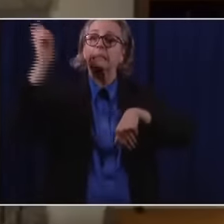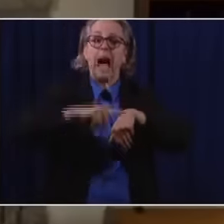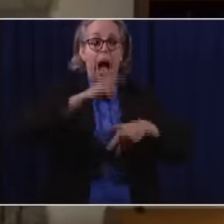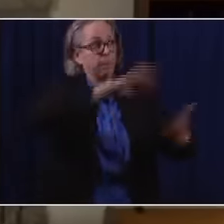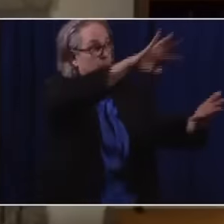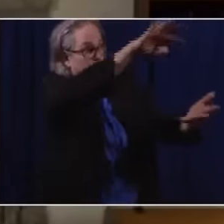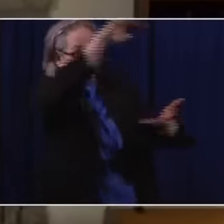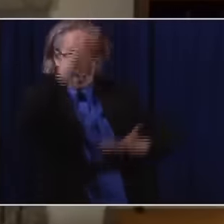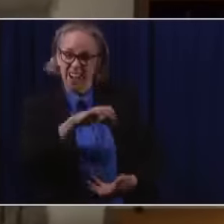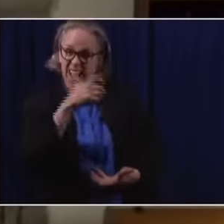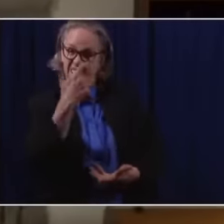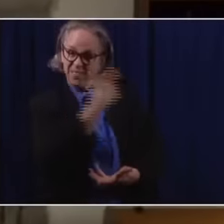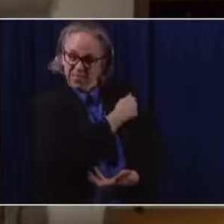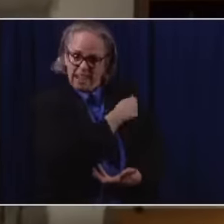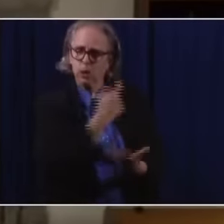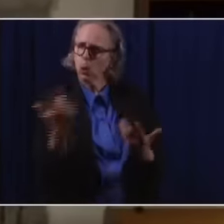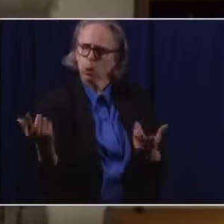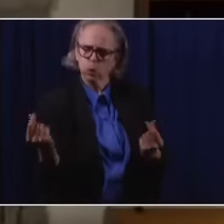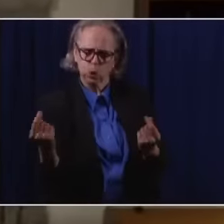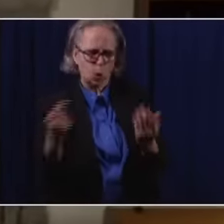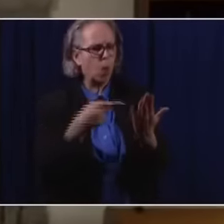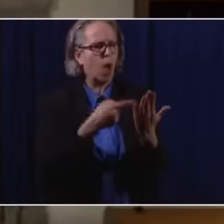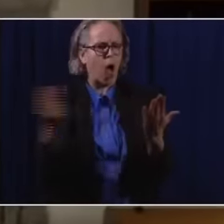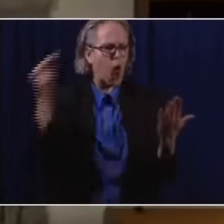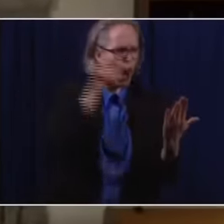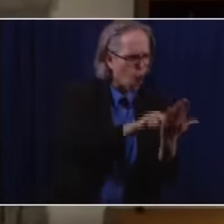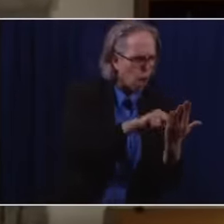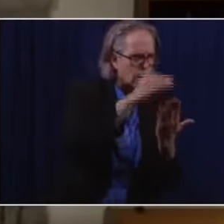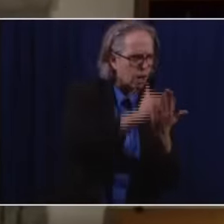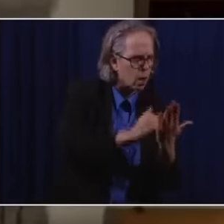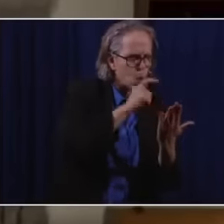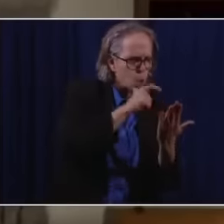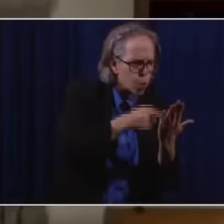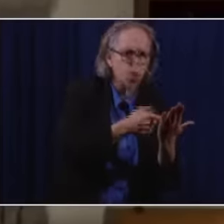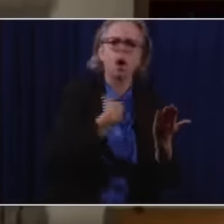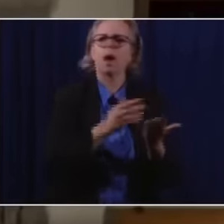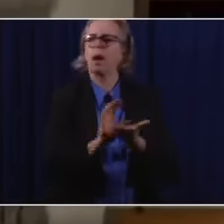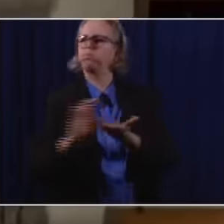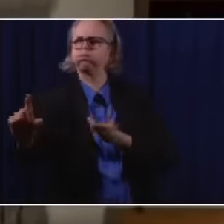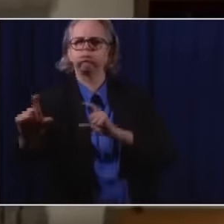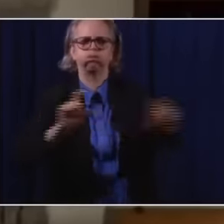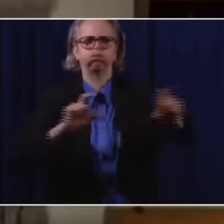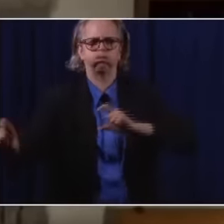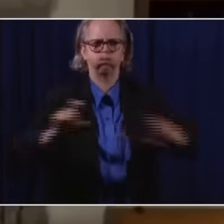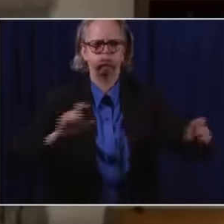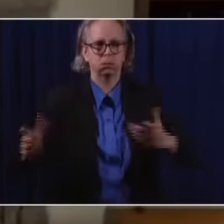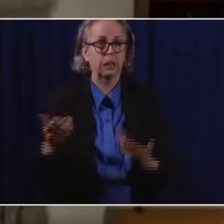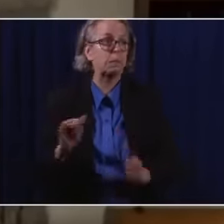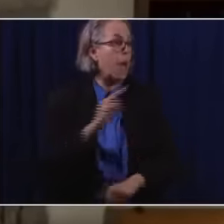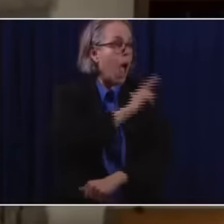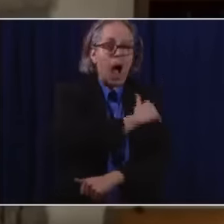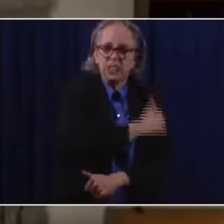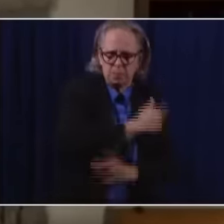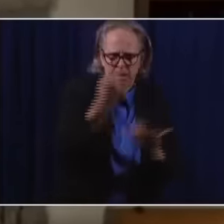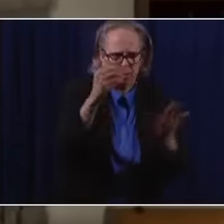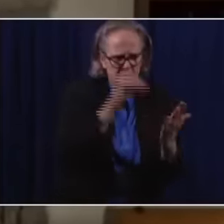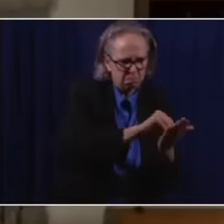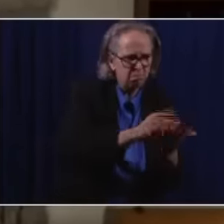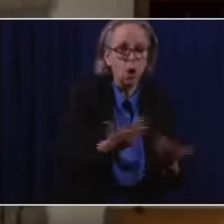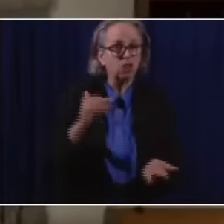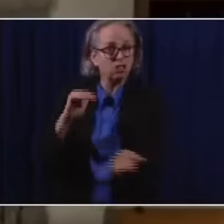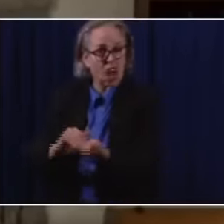departments, hospitals, pharmacies, nursing facilities. These would all be people that and organizations that